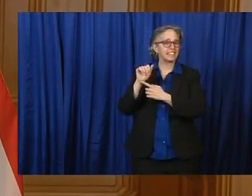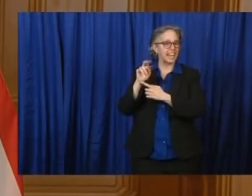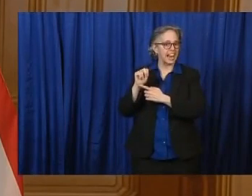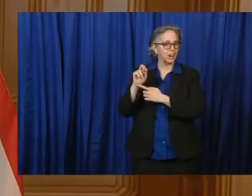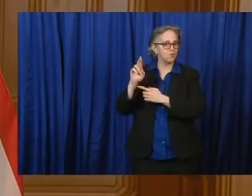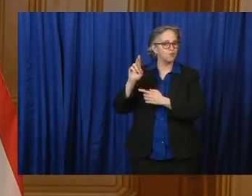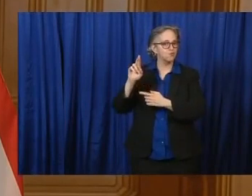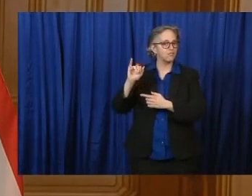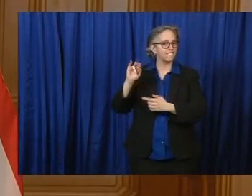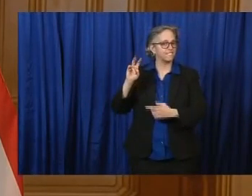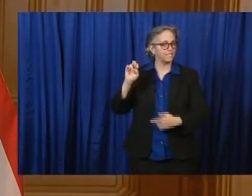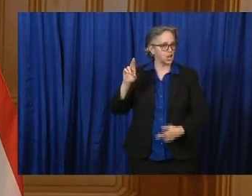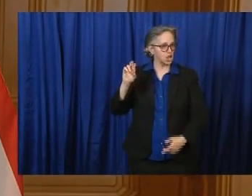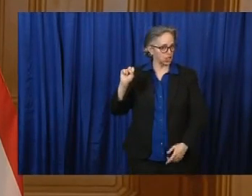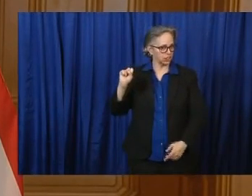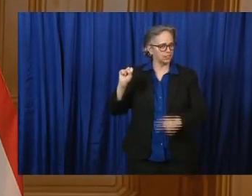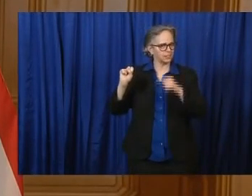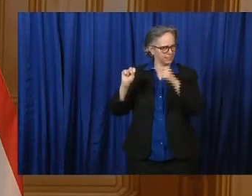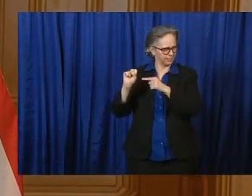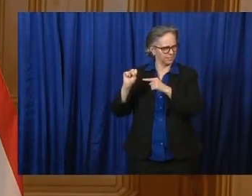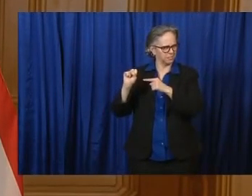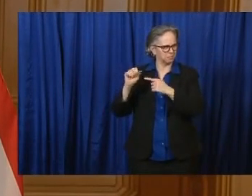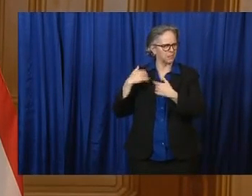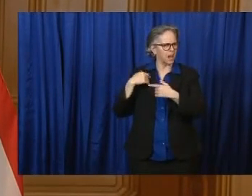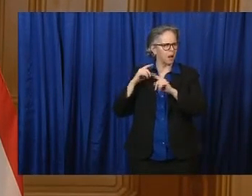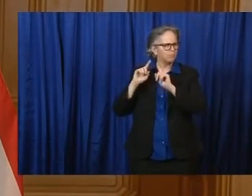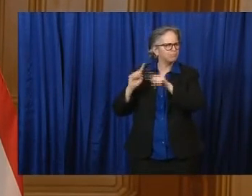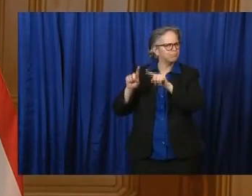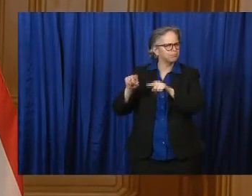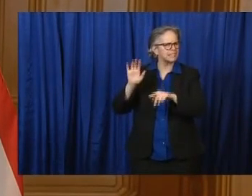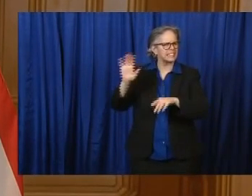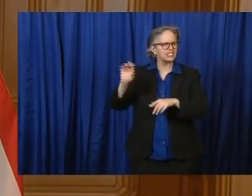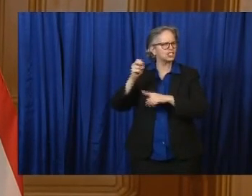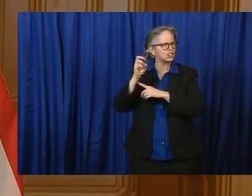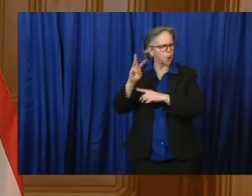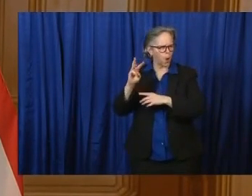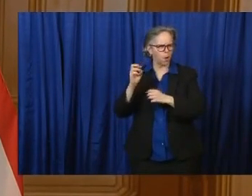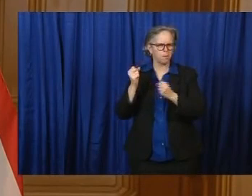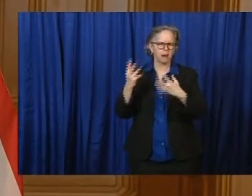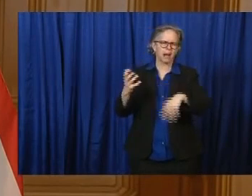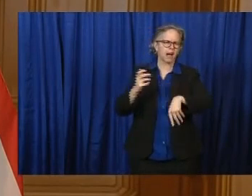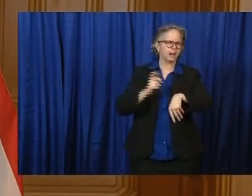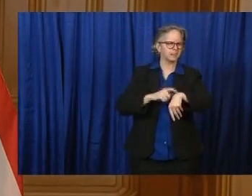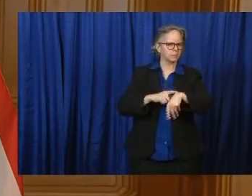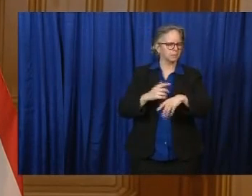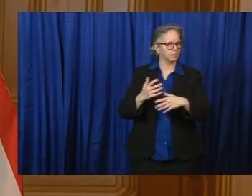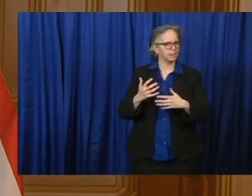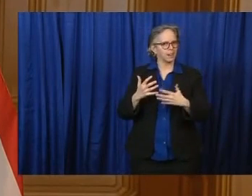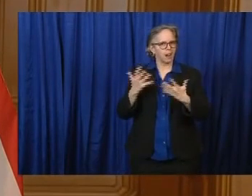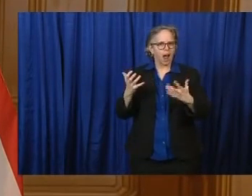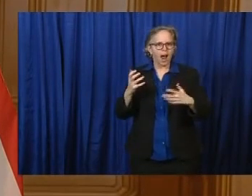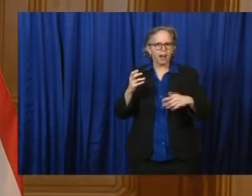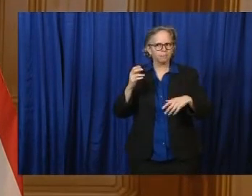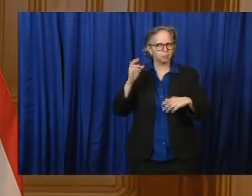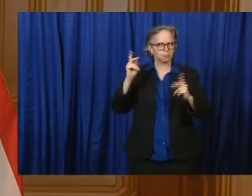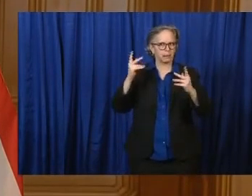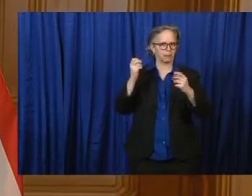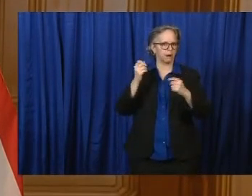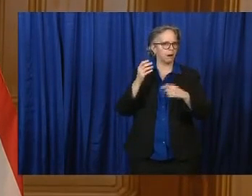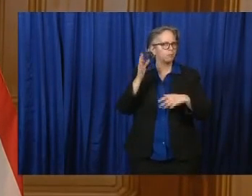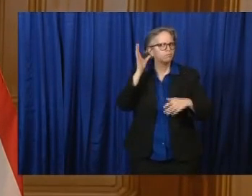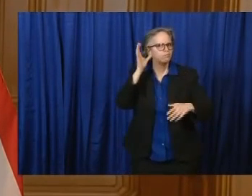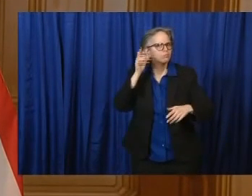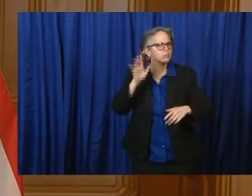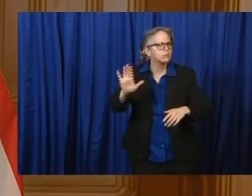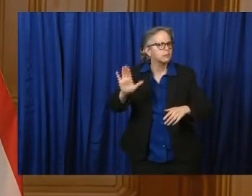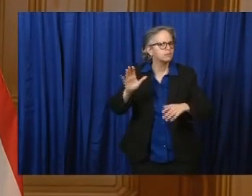I've been on a number of times and has a lot of very faithful listeners. Dan, thank you for your service, and